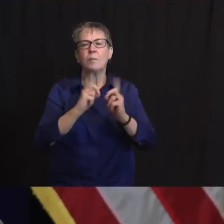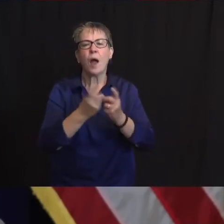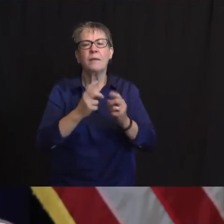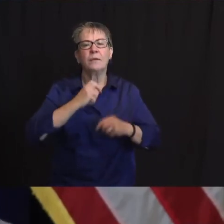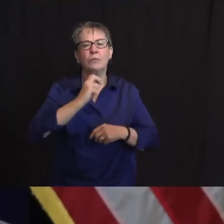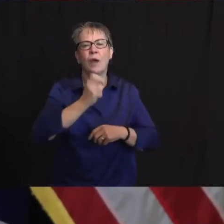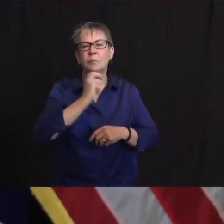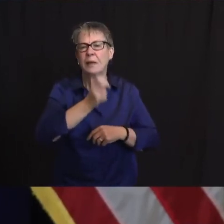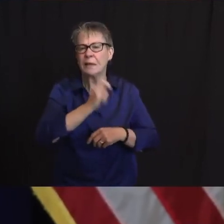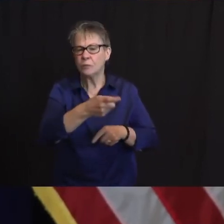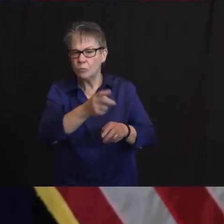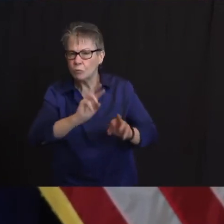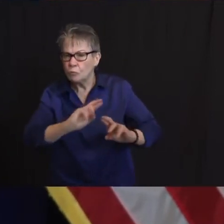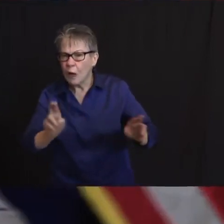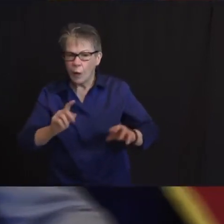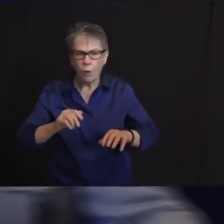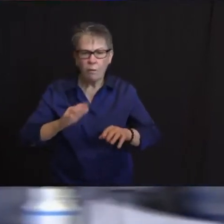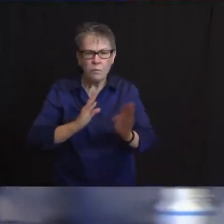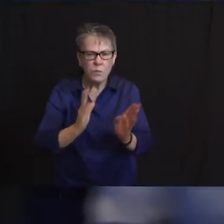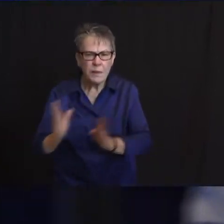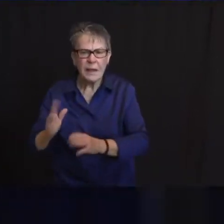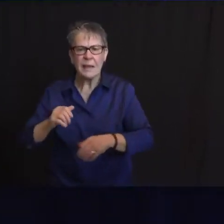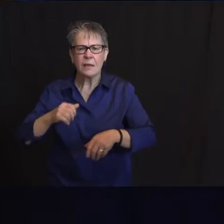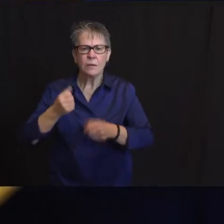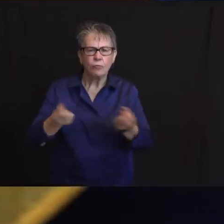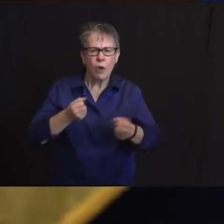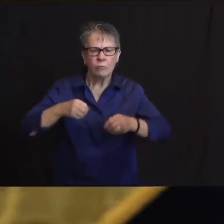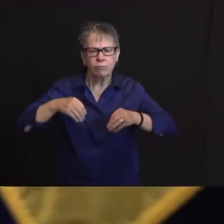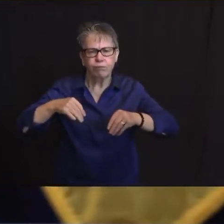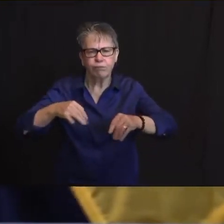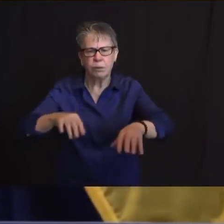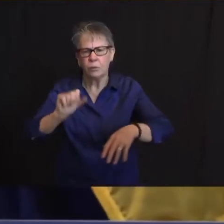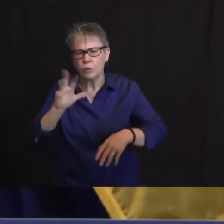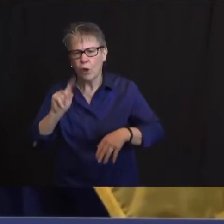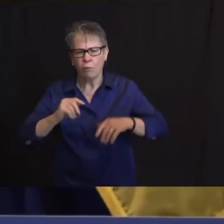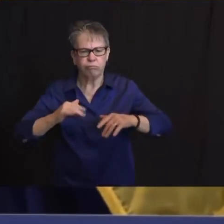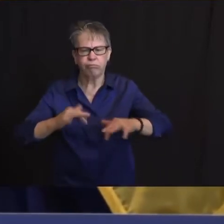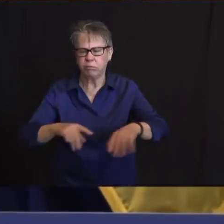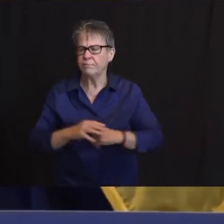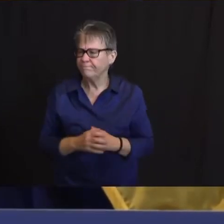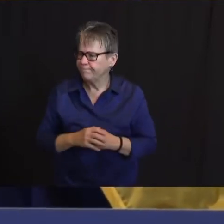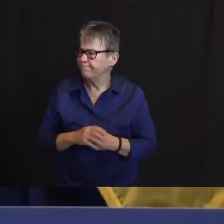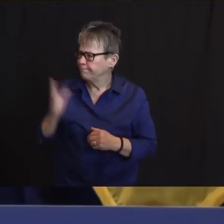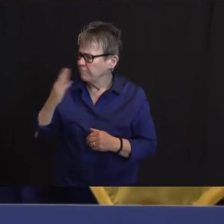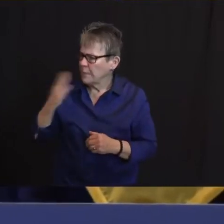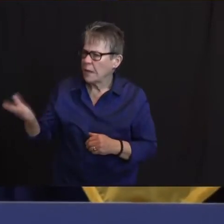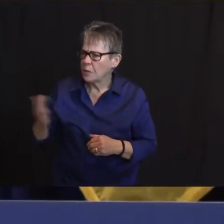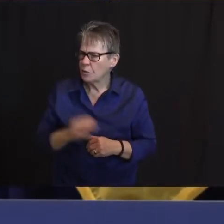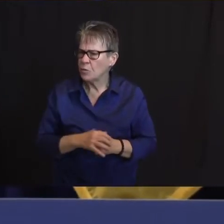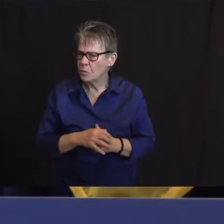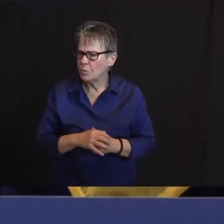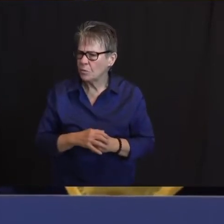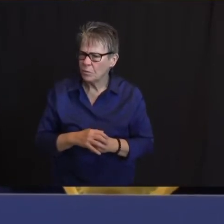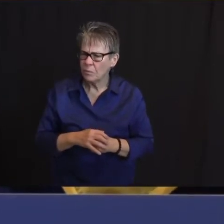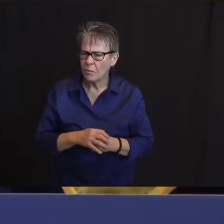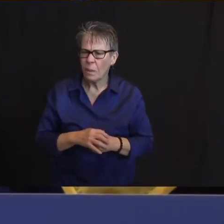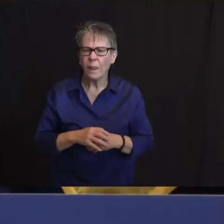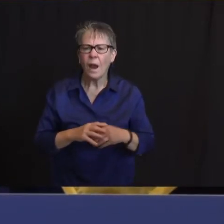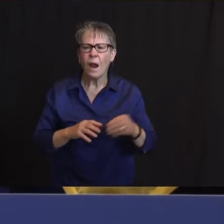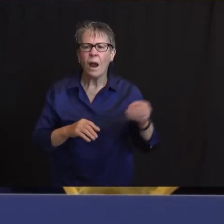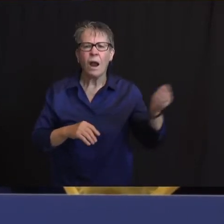overnight. Great, thank you for that and for all. Calling a quick audible before we start over here with Nikita. I got a note from my mayor, Tony